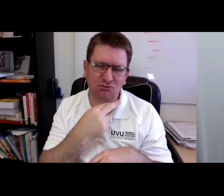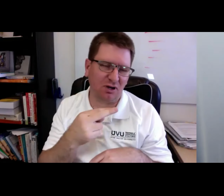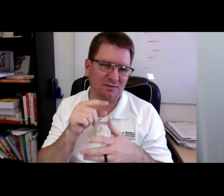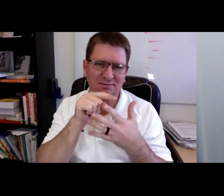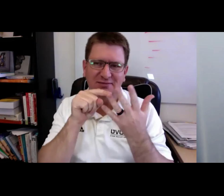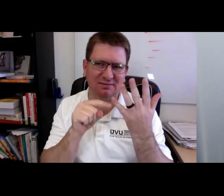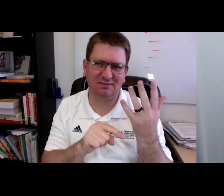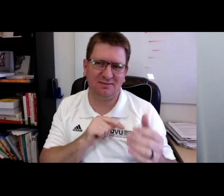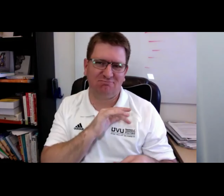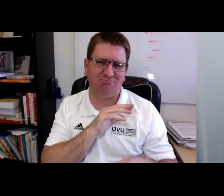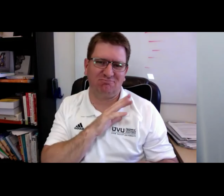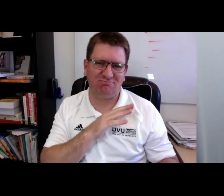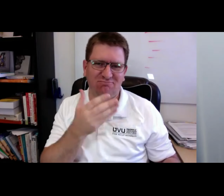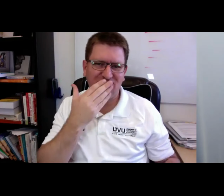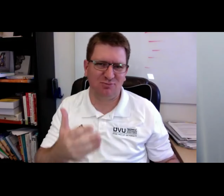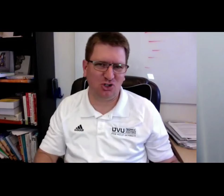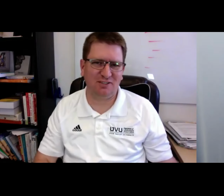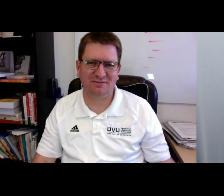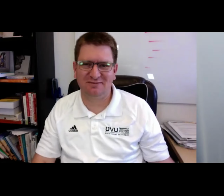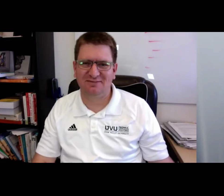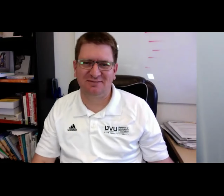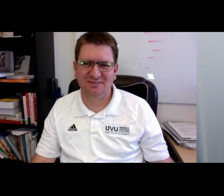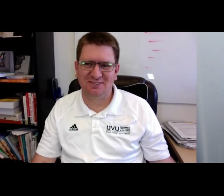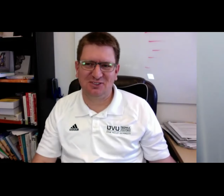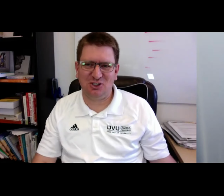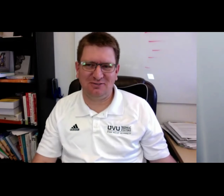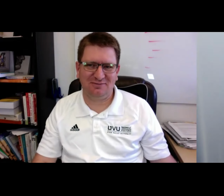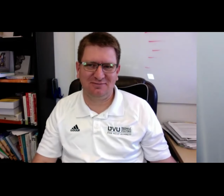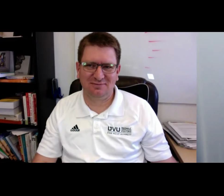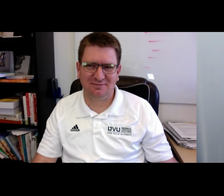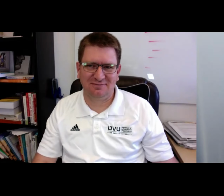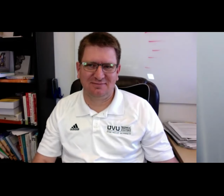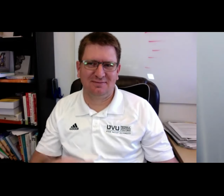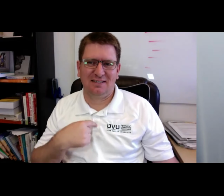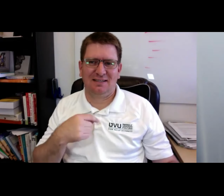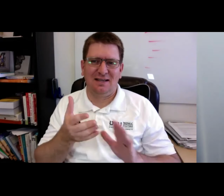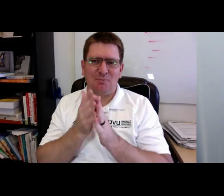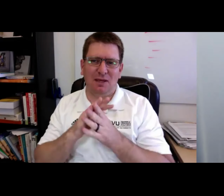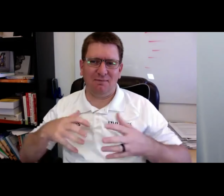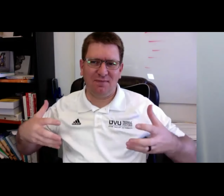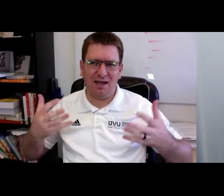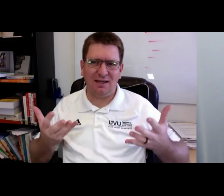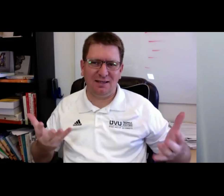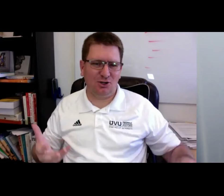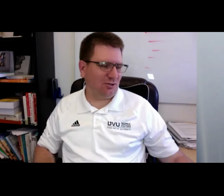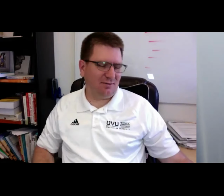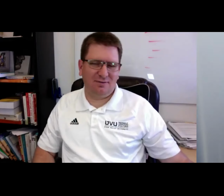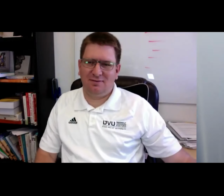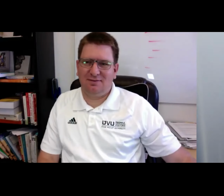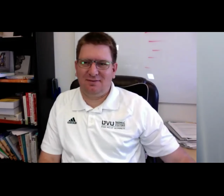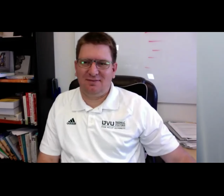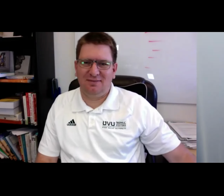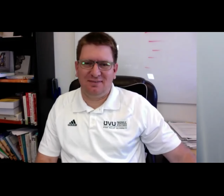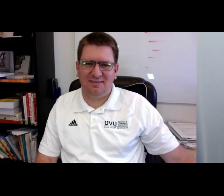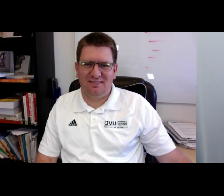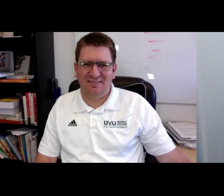but lots of restaurants on campus, lots of campus life. So yeah, really a great fun